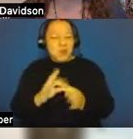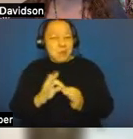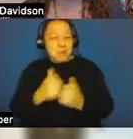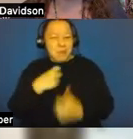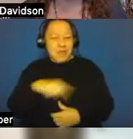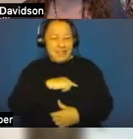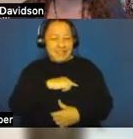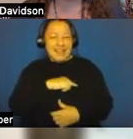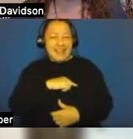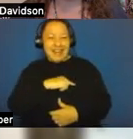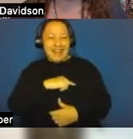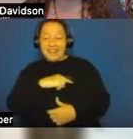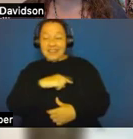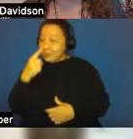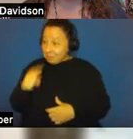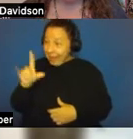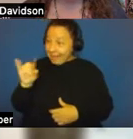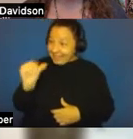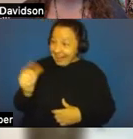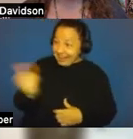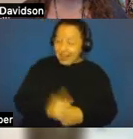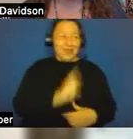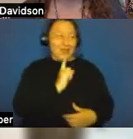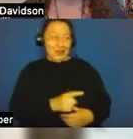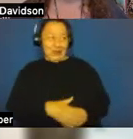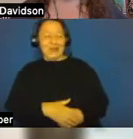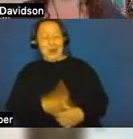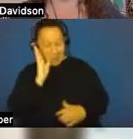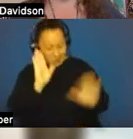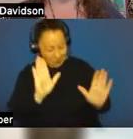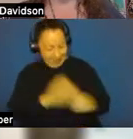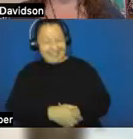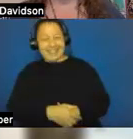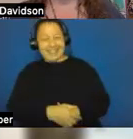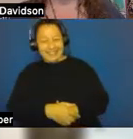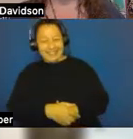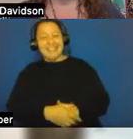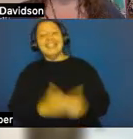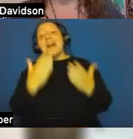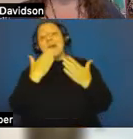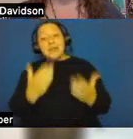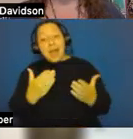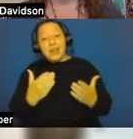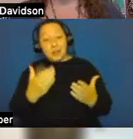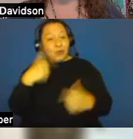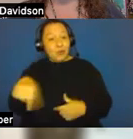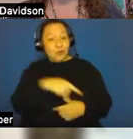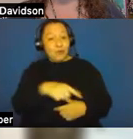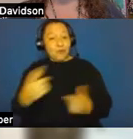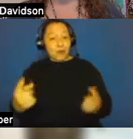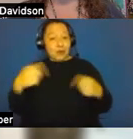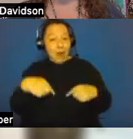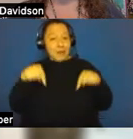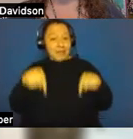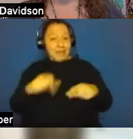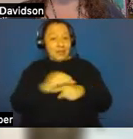you like to do that, Linda? Sure, that would be great. Thank you for coming into this training, for